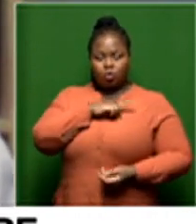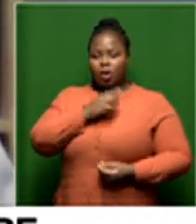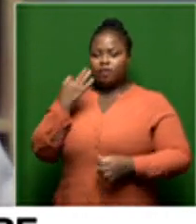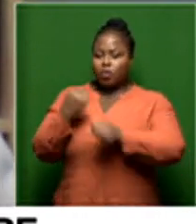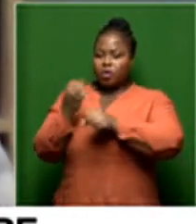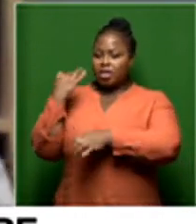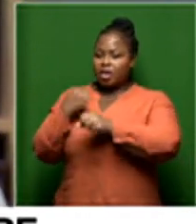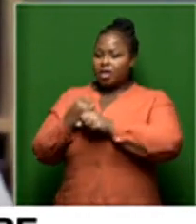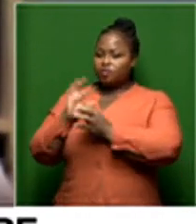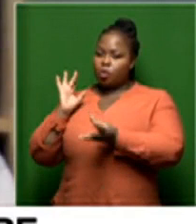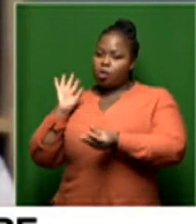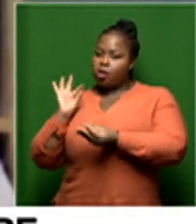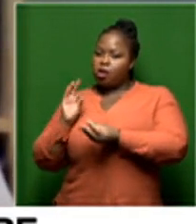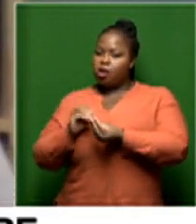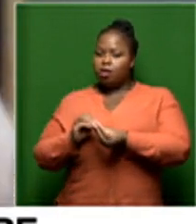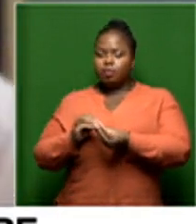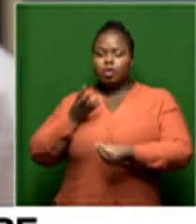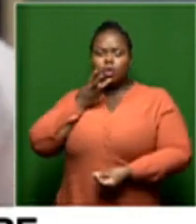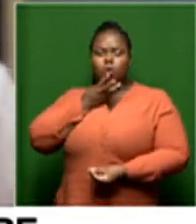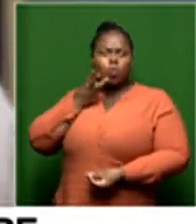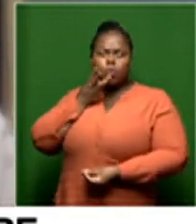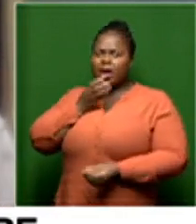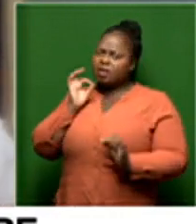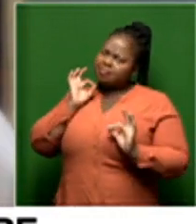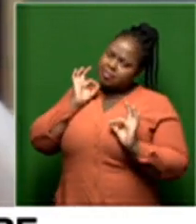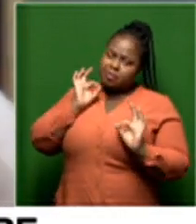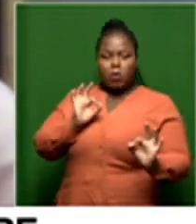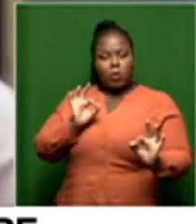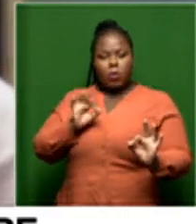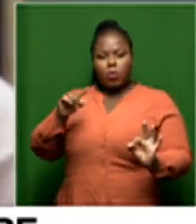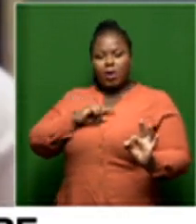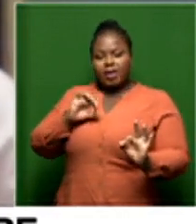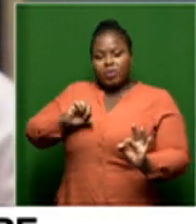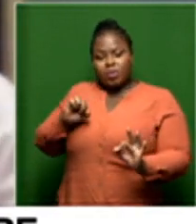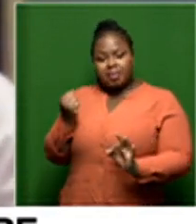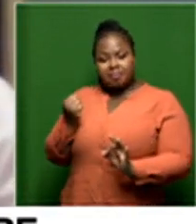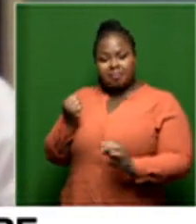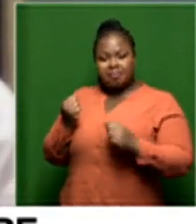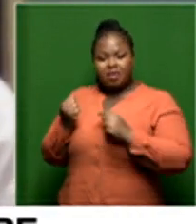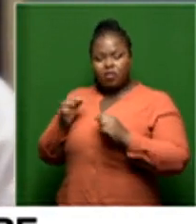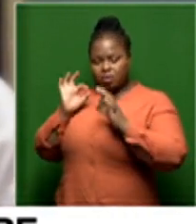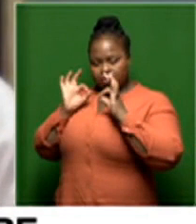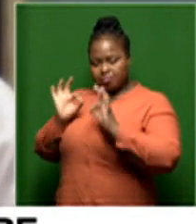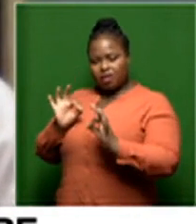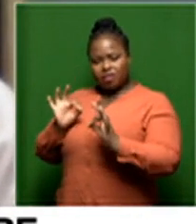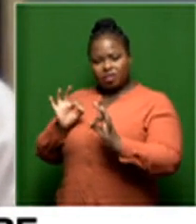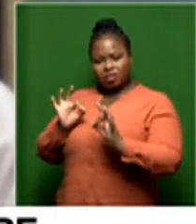very long time. The wine is in brilliant condition. It has been stored under